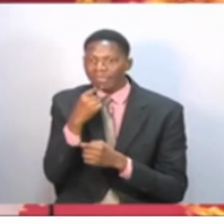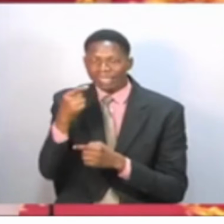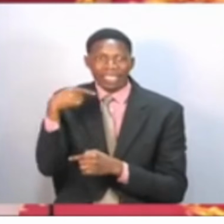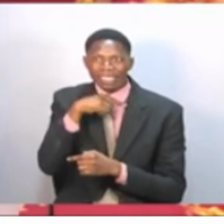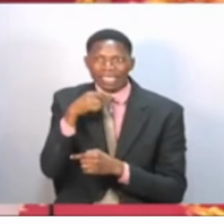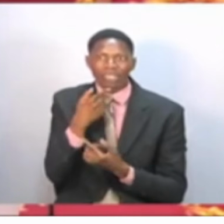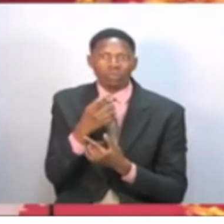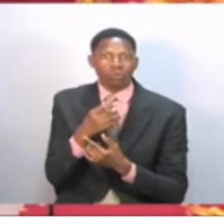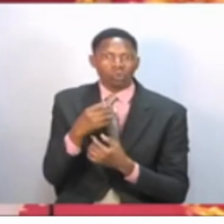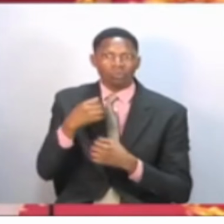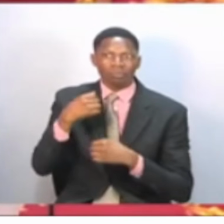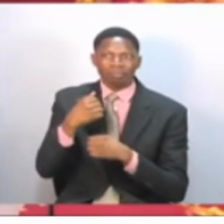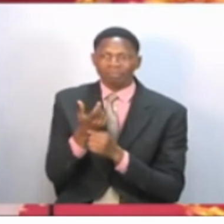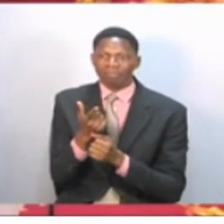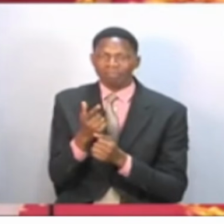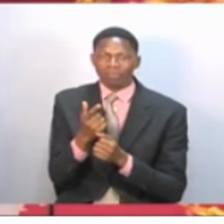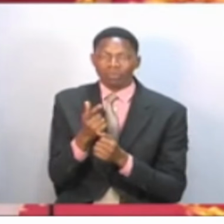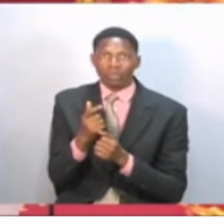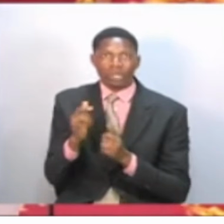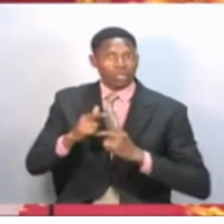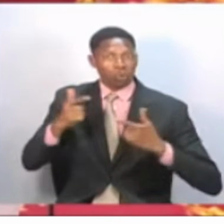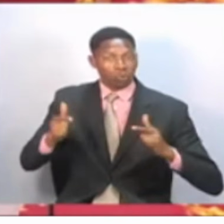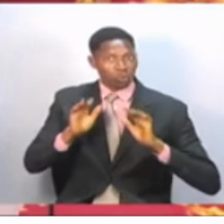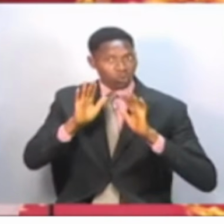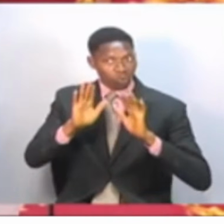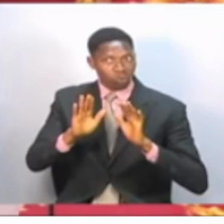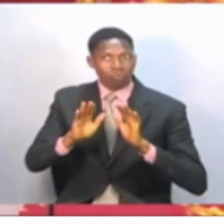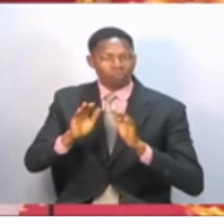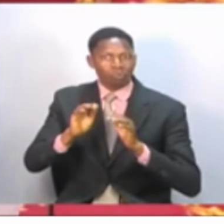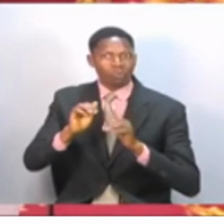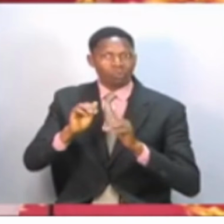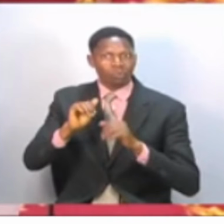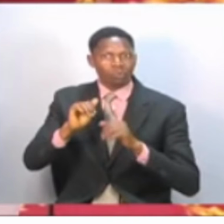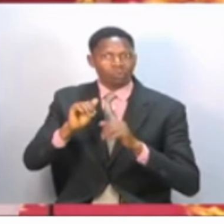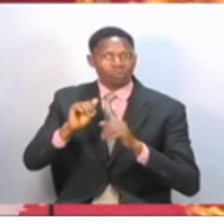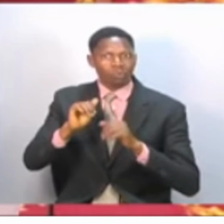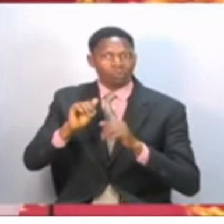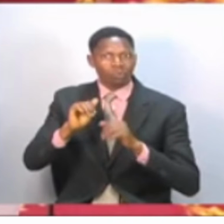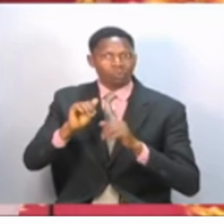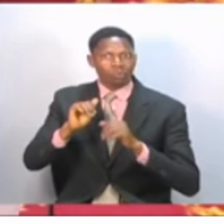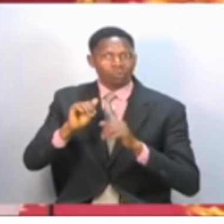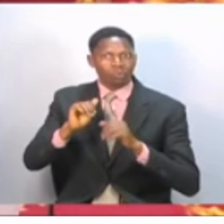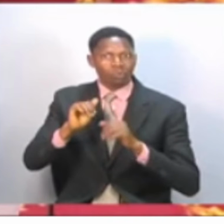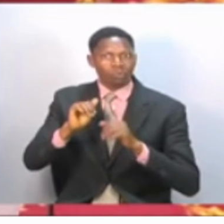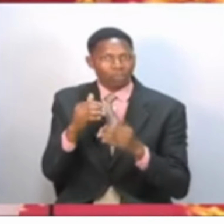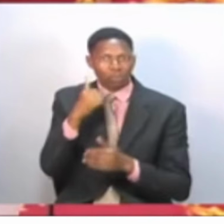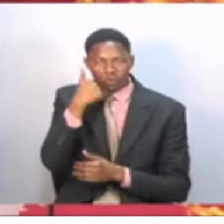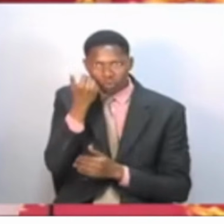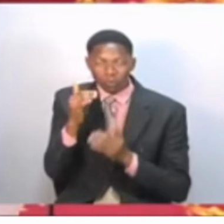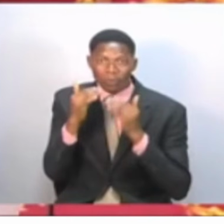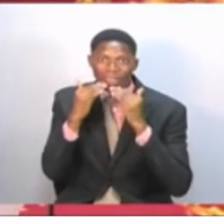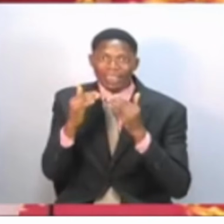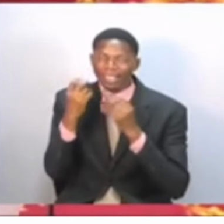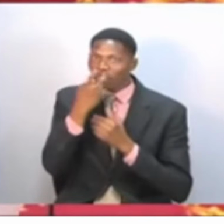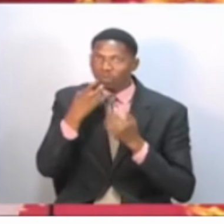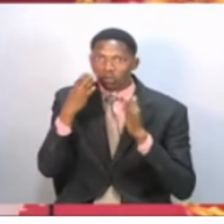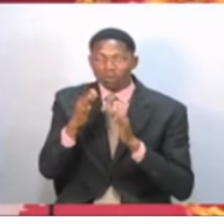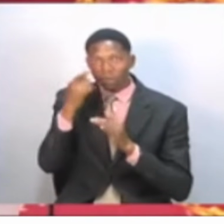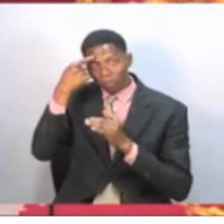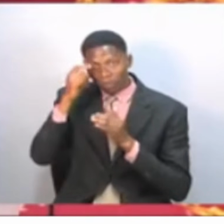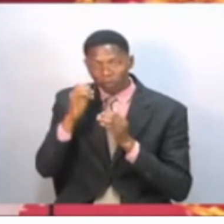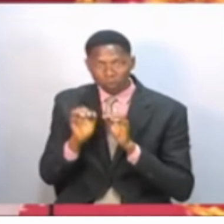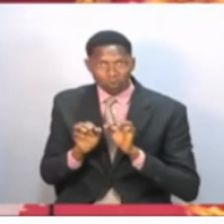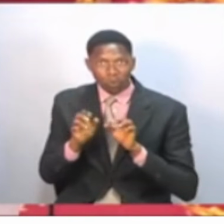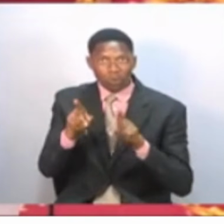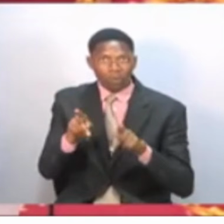the people of Ghana. Big Push projects are on site, they are ongoing, and shall be completed on schedule and on budget. Thank you very much, Mr. Speaker, for the opportunity.